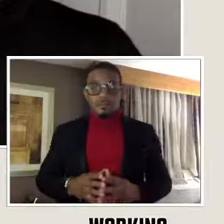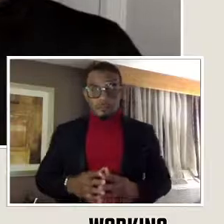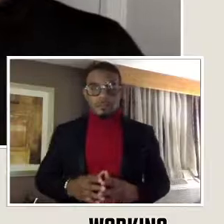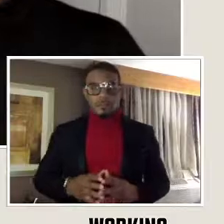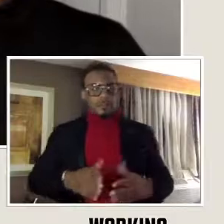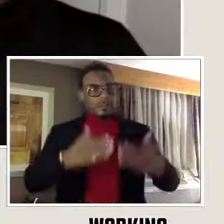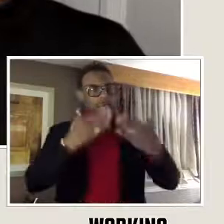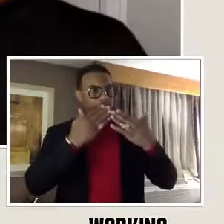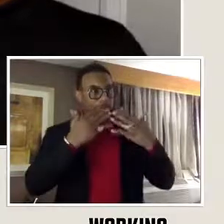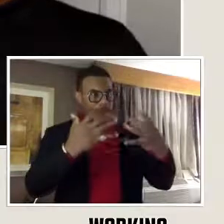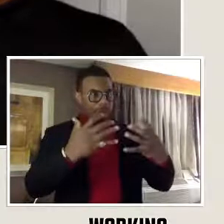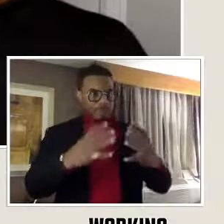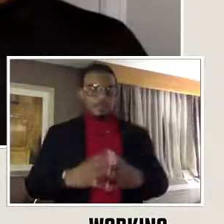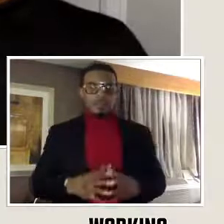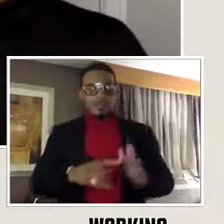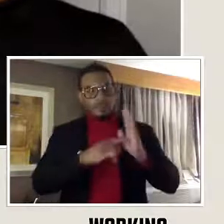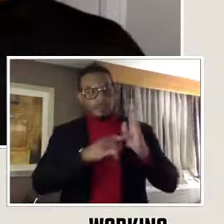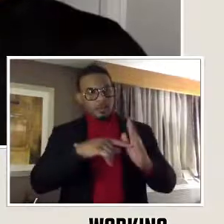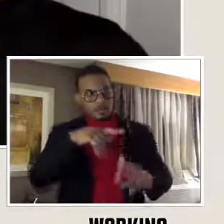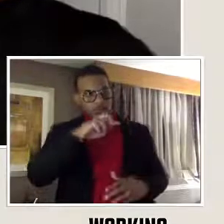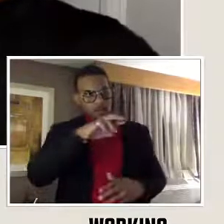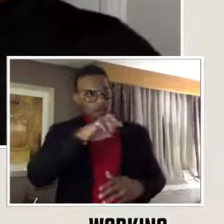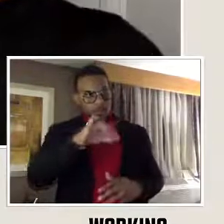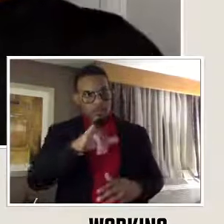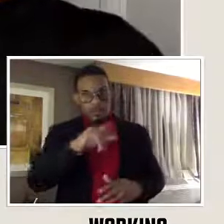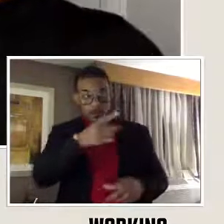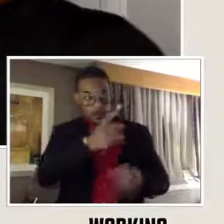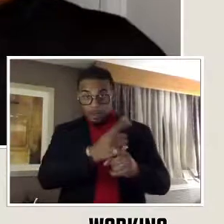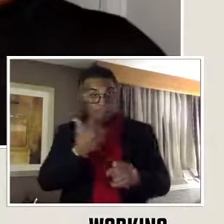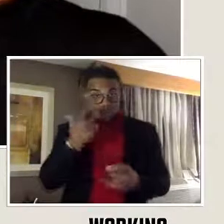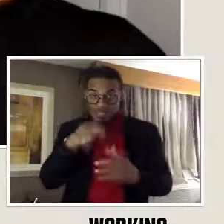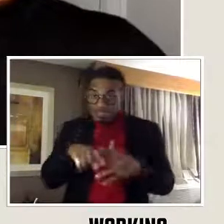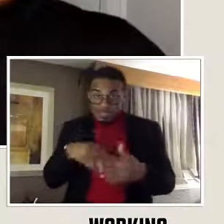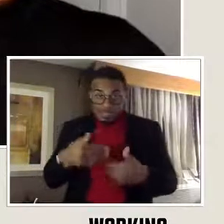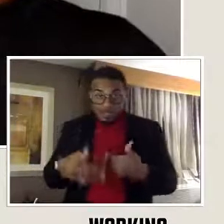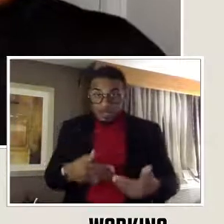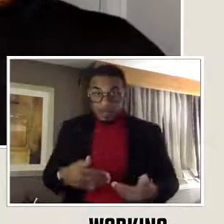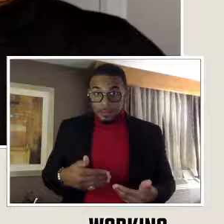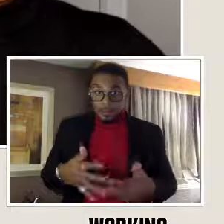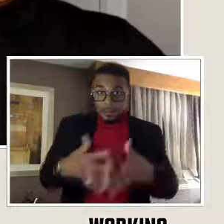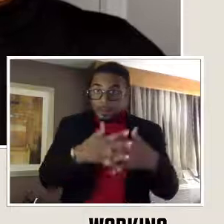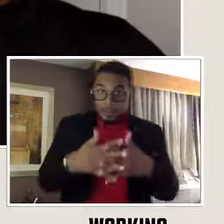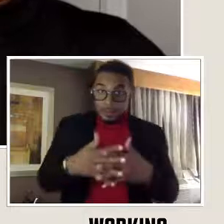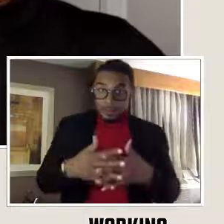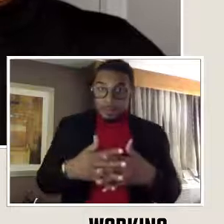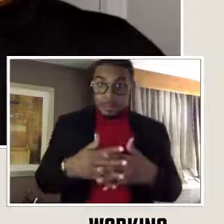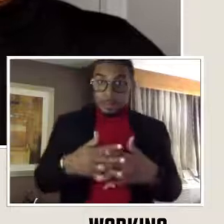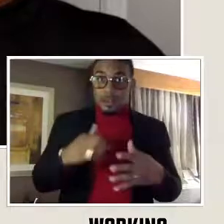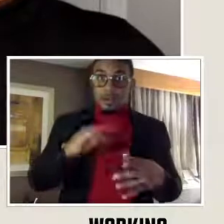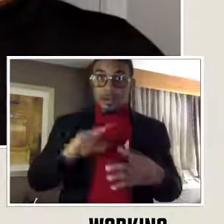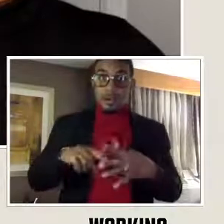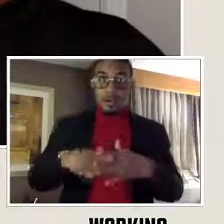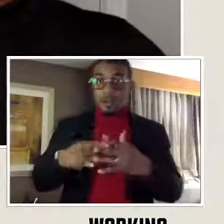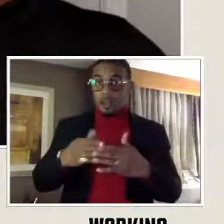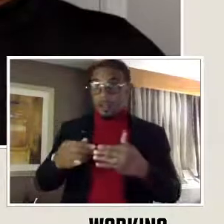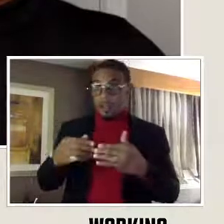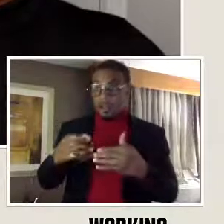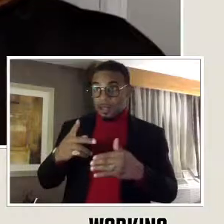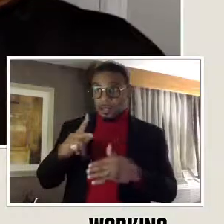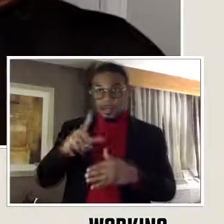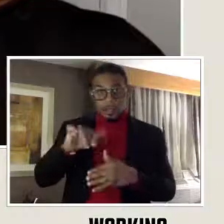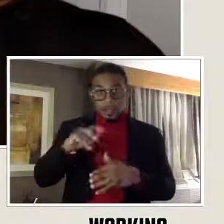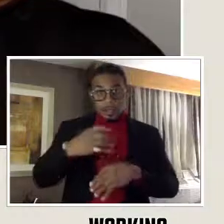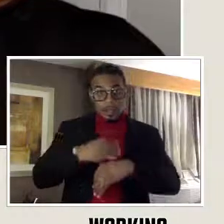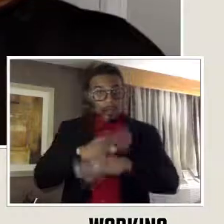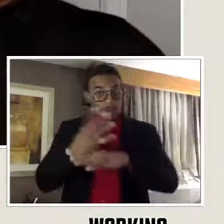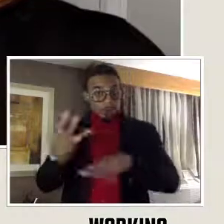Thank you so much, Representative Presley. We're right. We're just getting started in America, and we're also just getting started on this live stream.